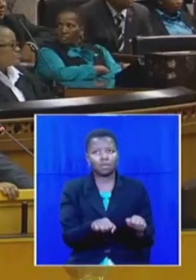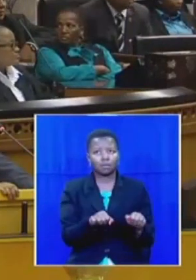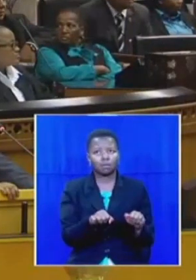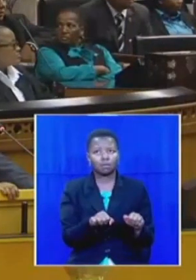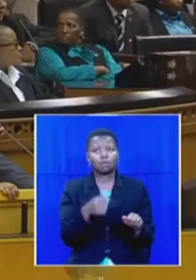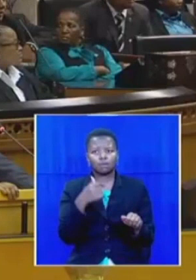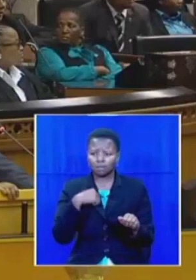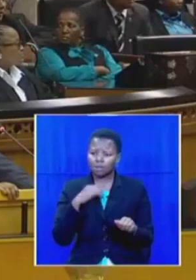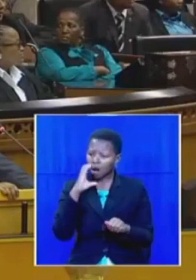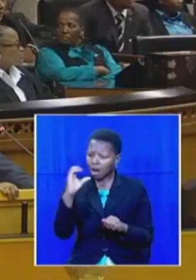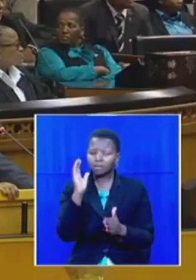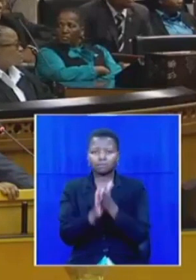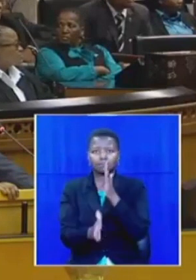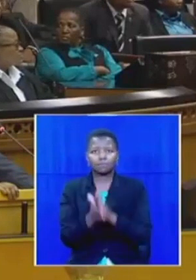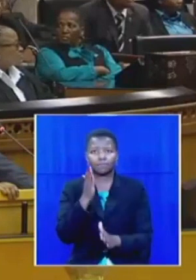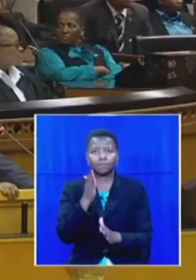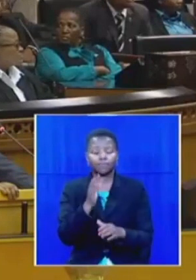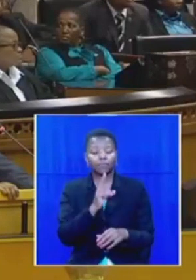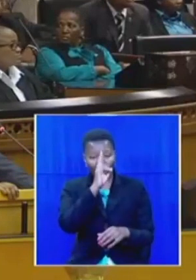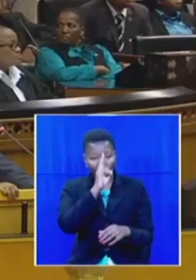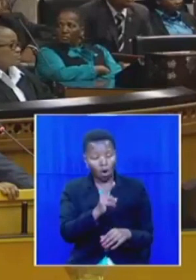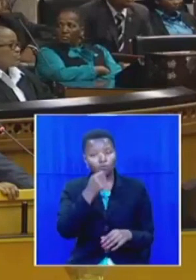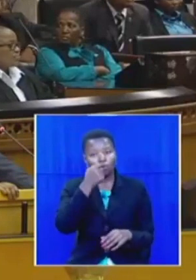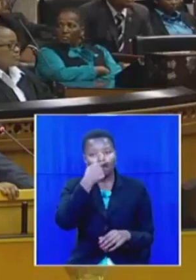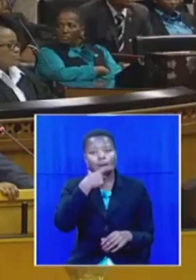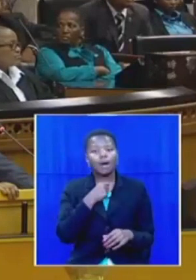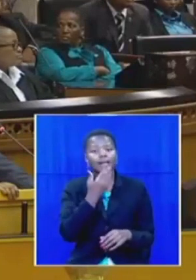I'm asking nicely. Honorable Maimane. Answering